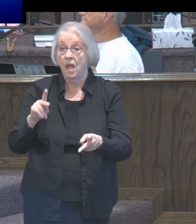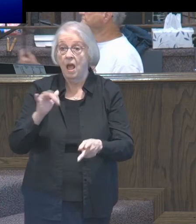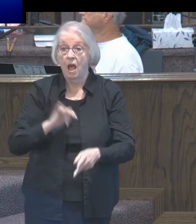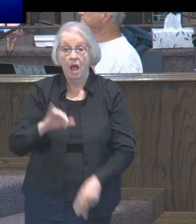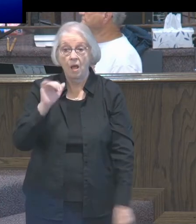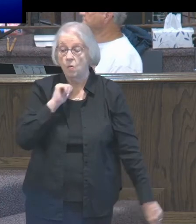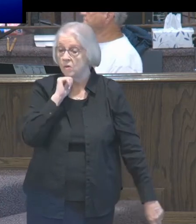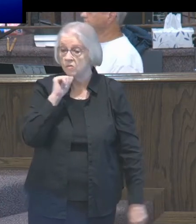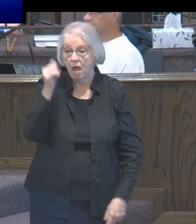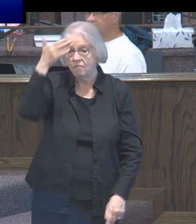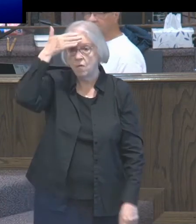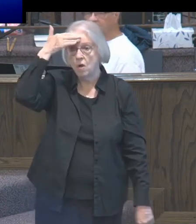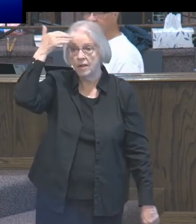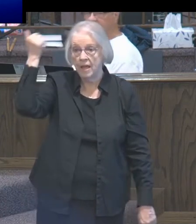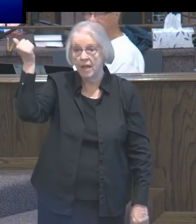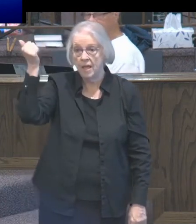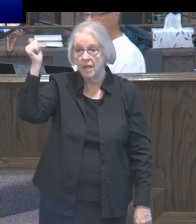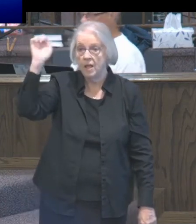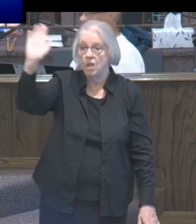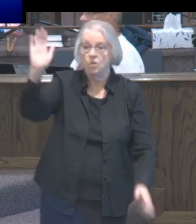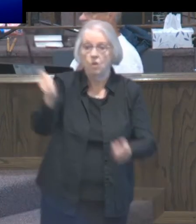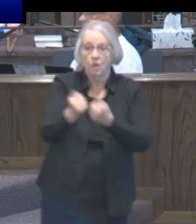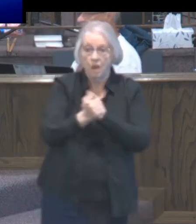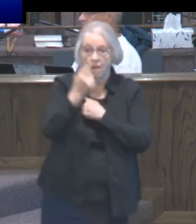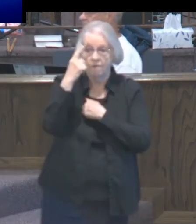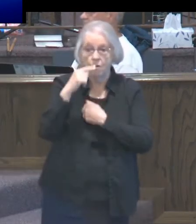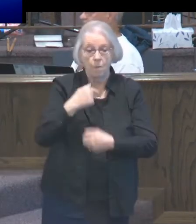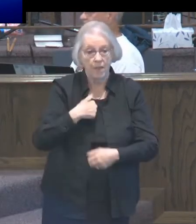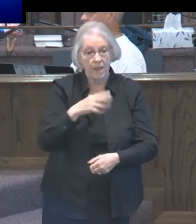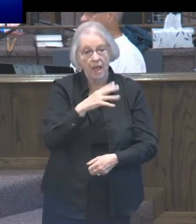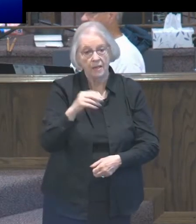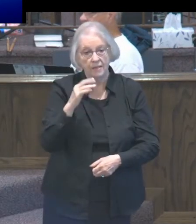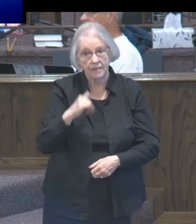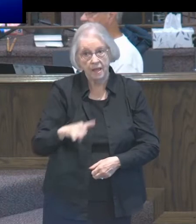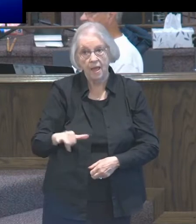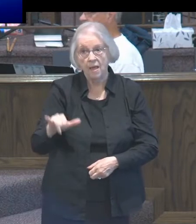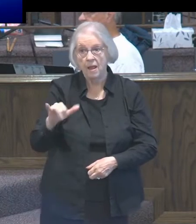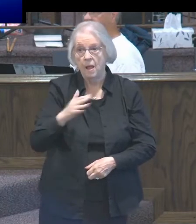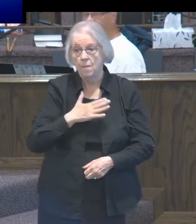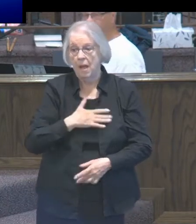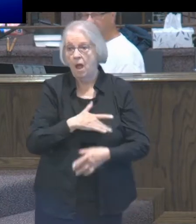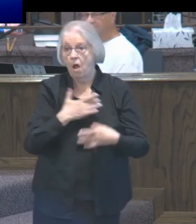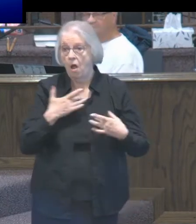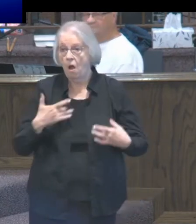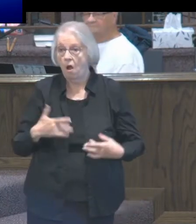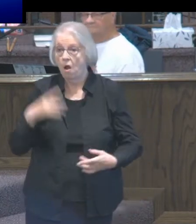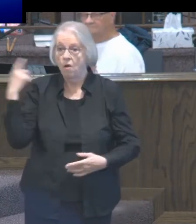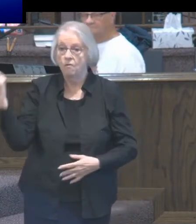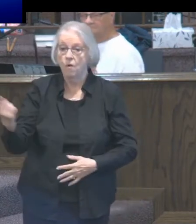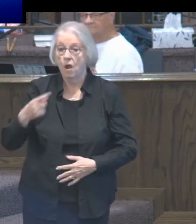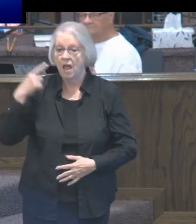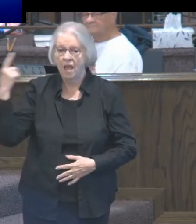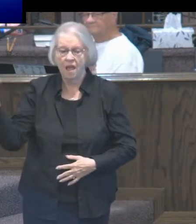path. I will not forget your love for me, and yet my